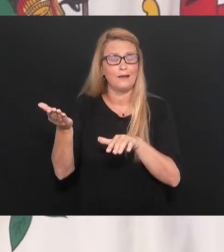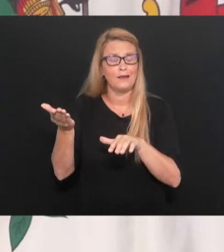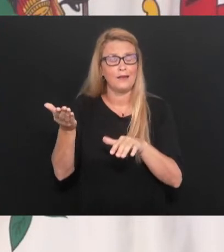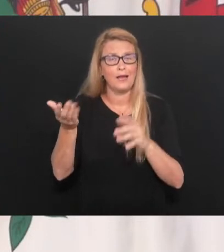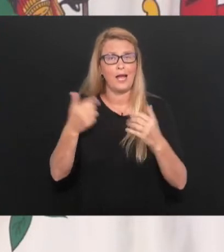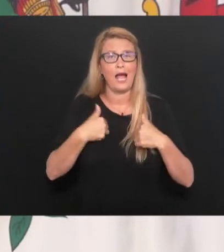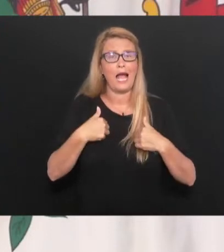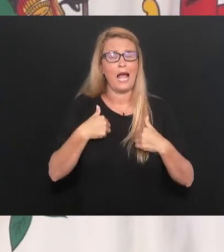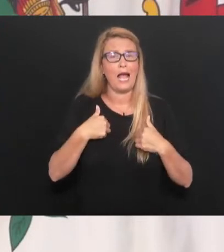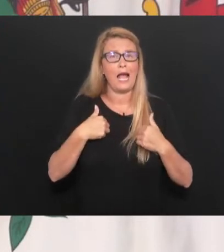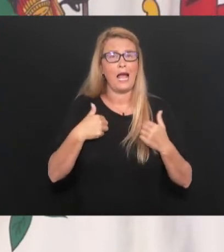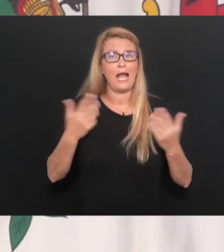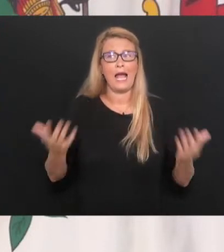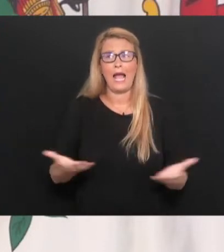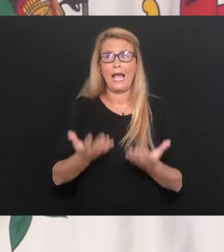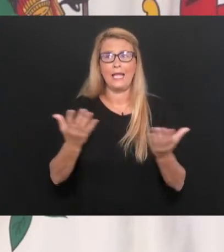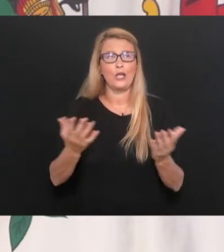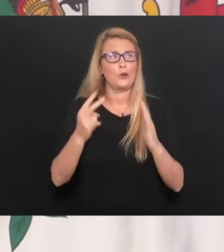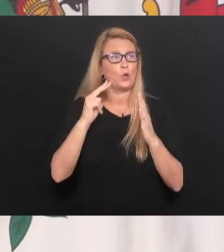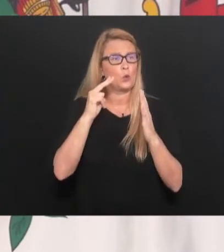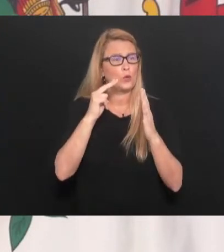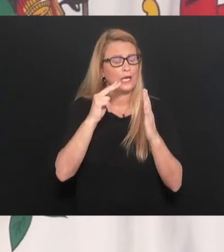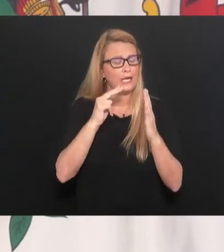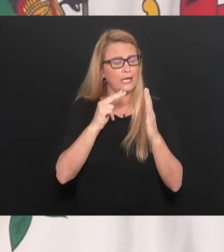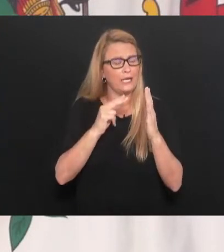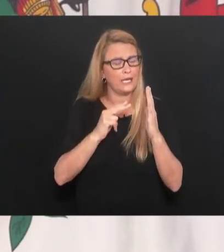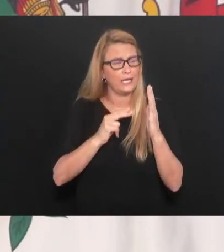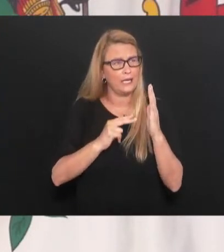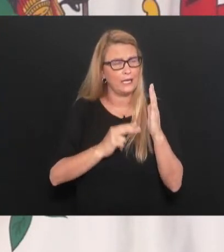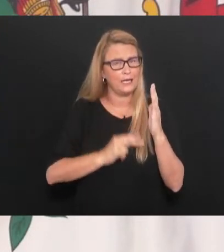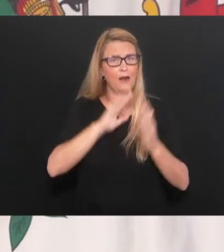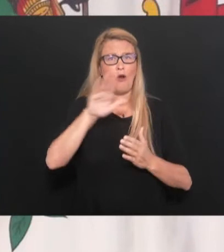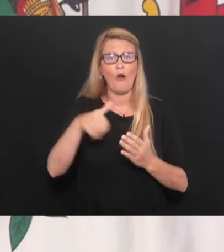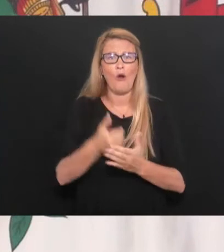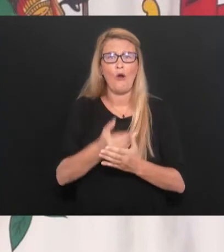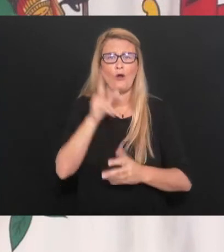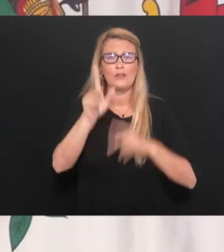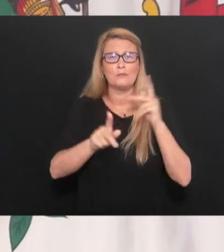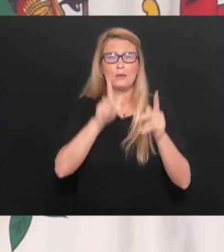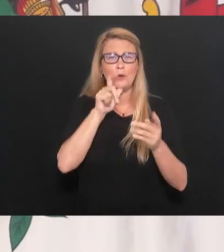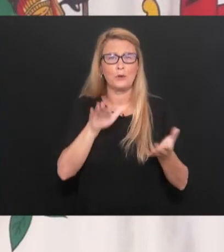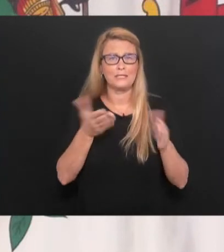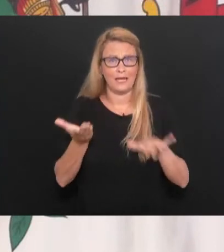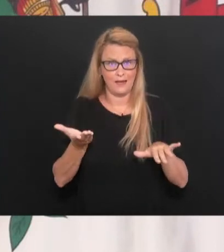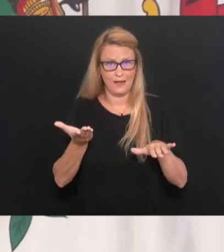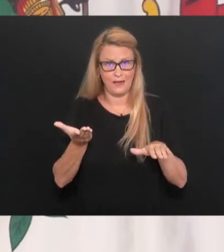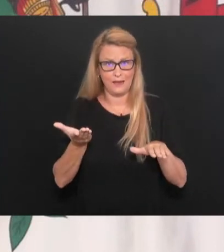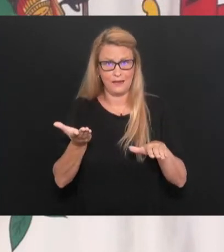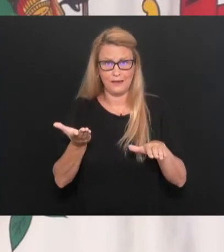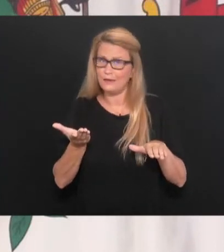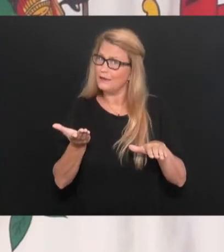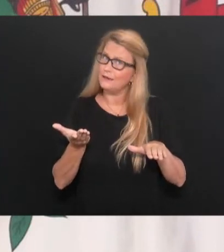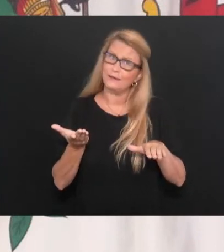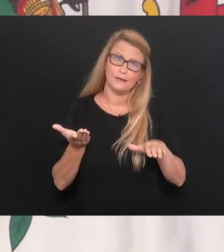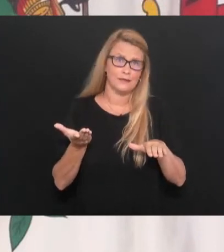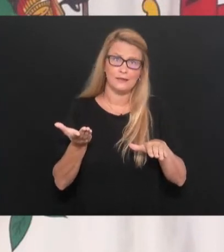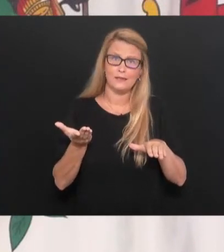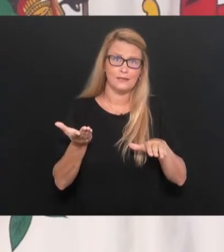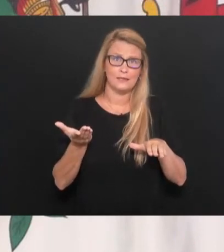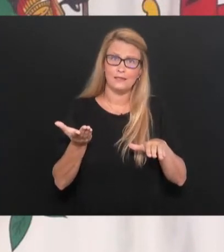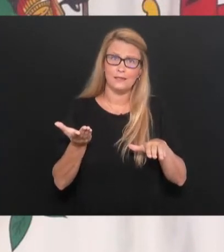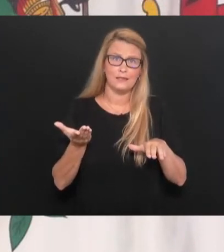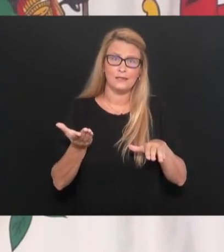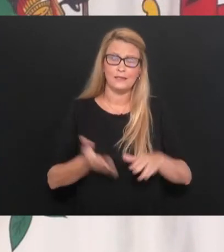really, for all practical purposes, name after name of West Virginians that we've lost.